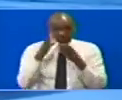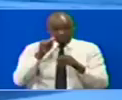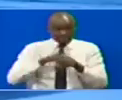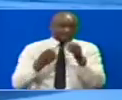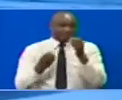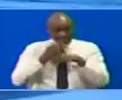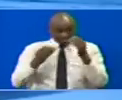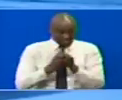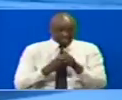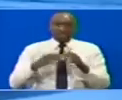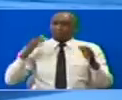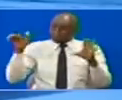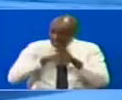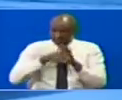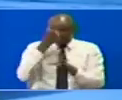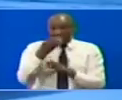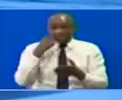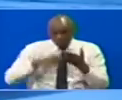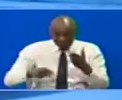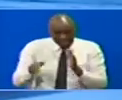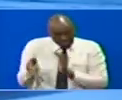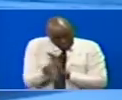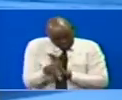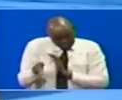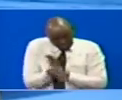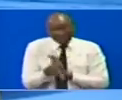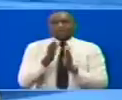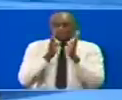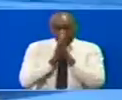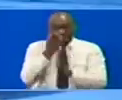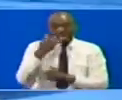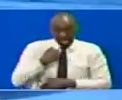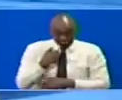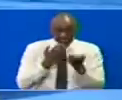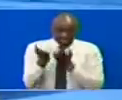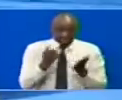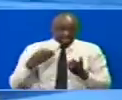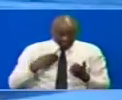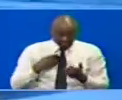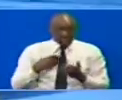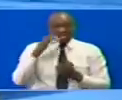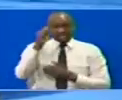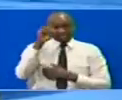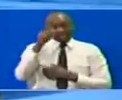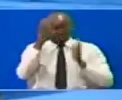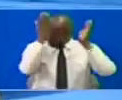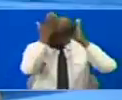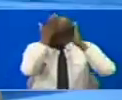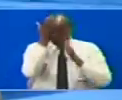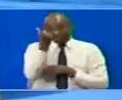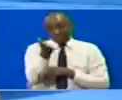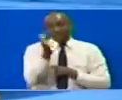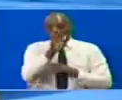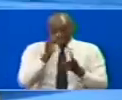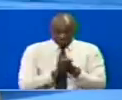The congregation marked the grand crossover in a special midnight prayer service that was attended by Archbishop Jackson Ole Sapit